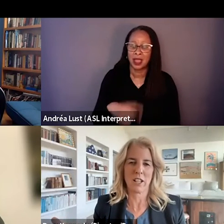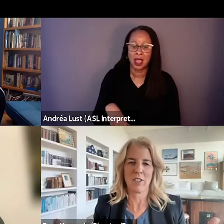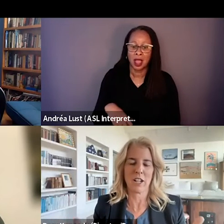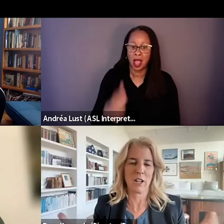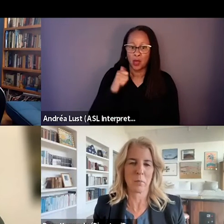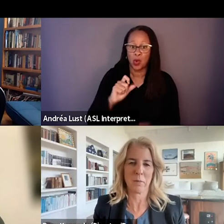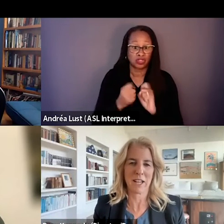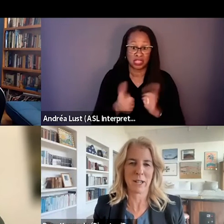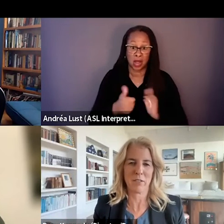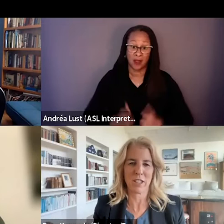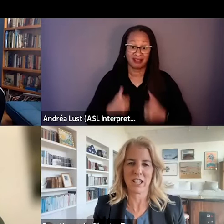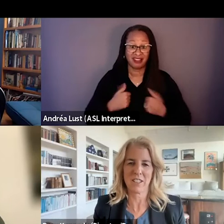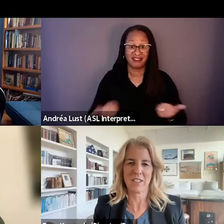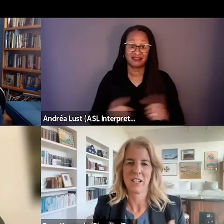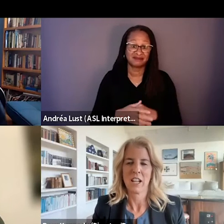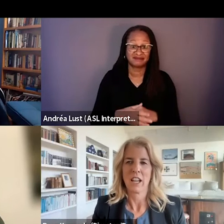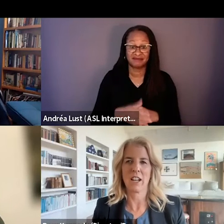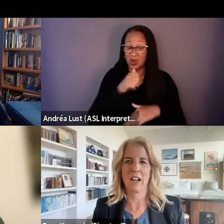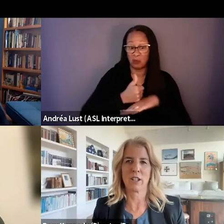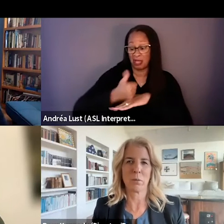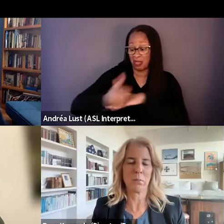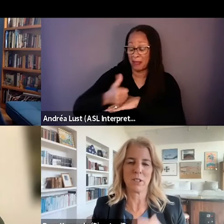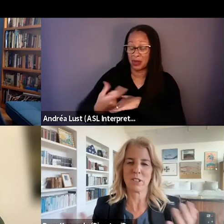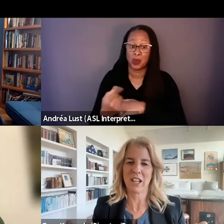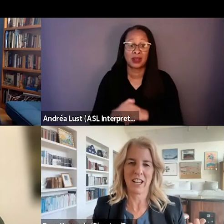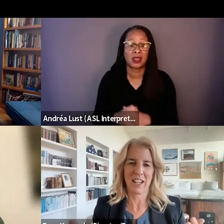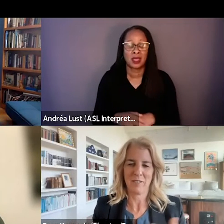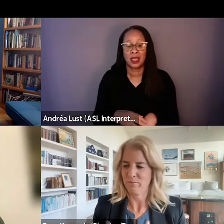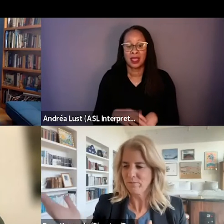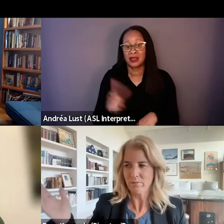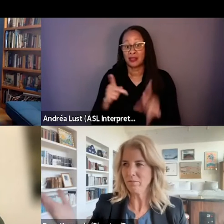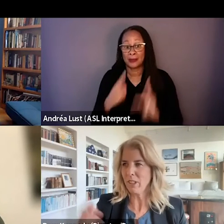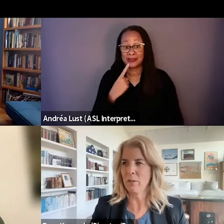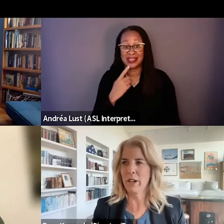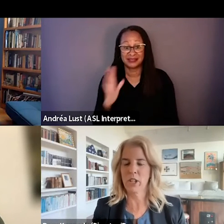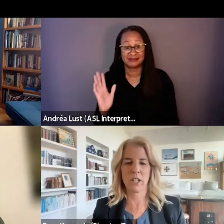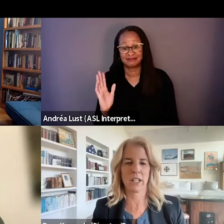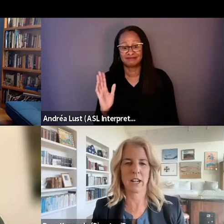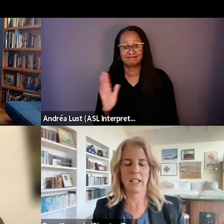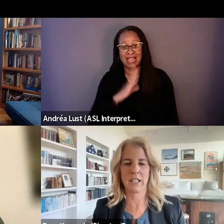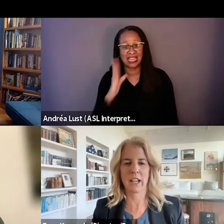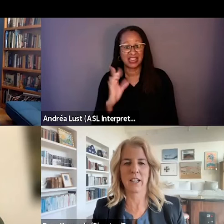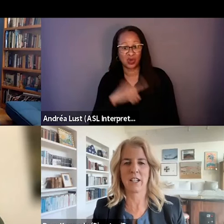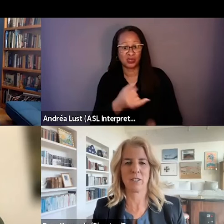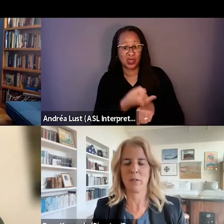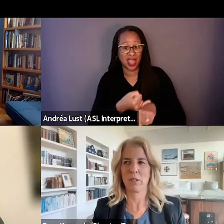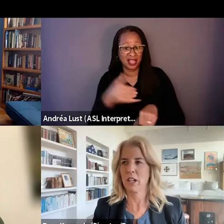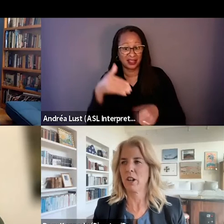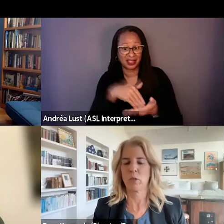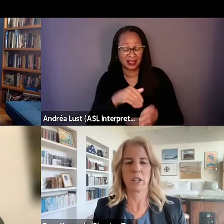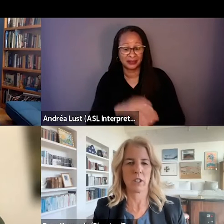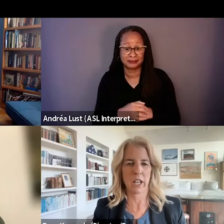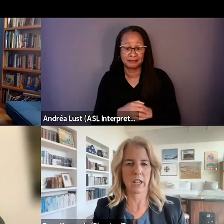way I live and I don't blame anybody for this. And other people say, I'm never going to that island again and